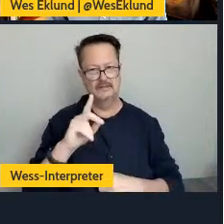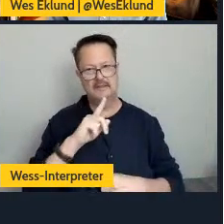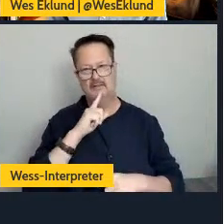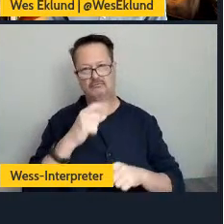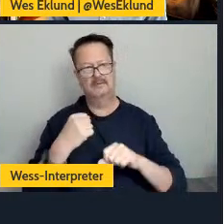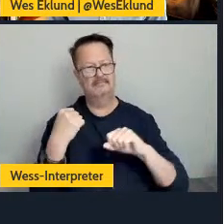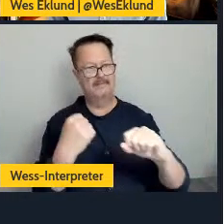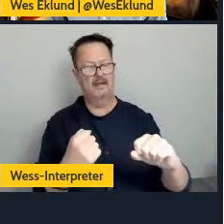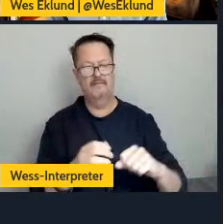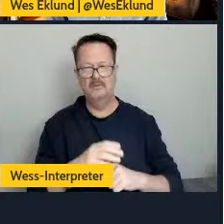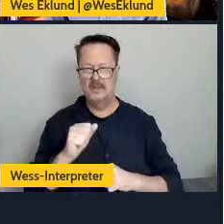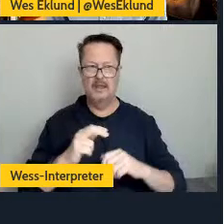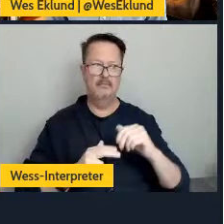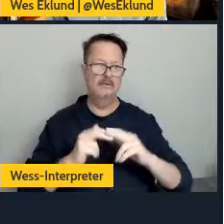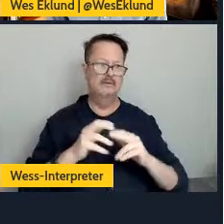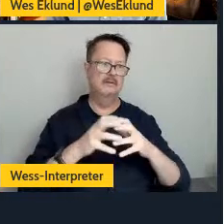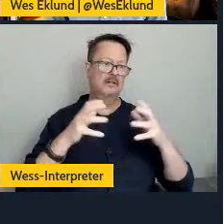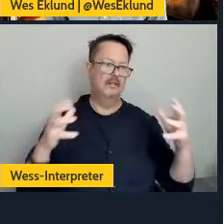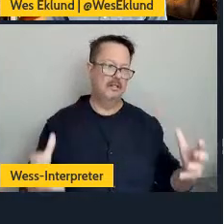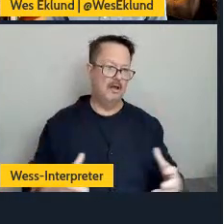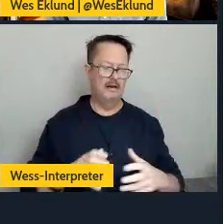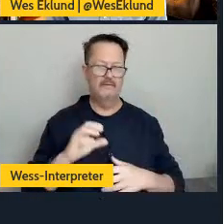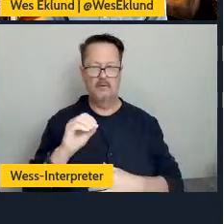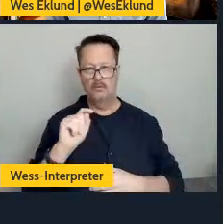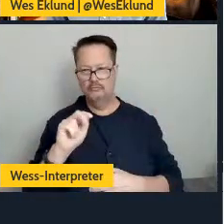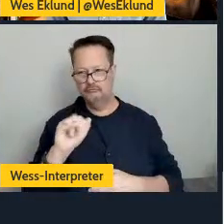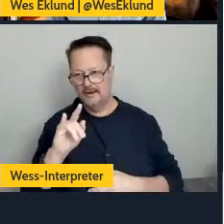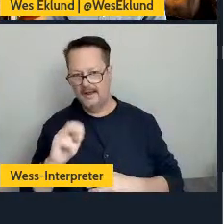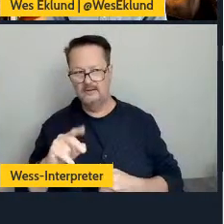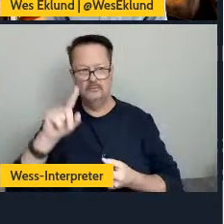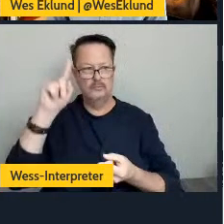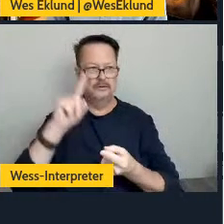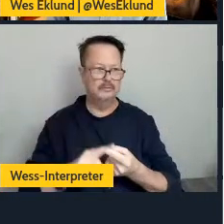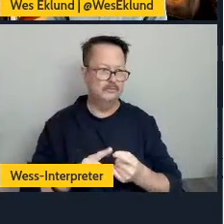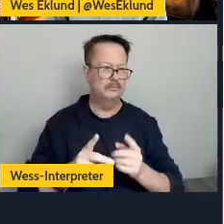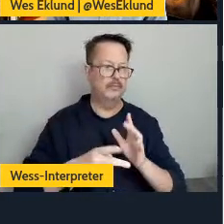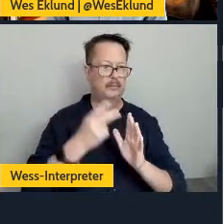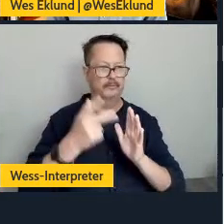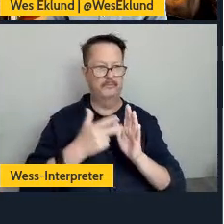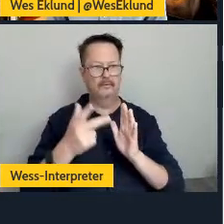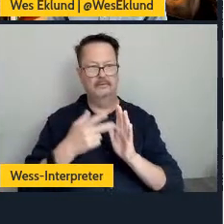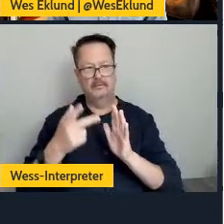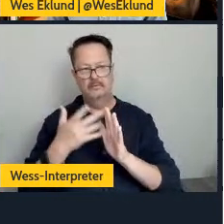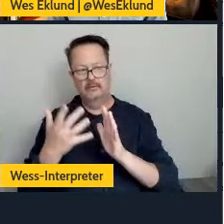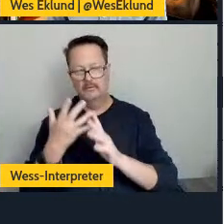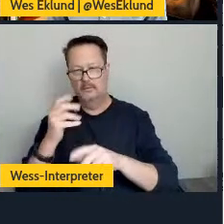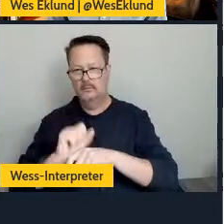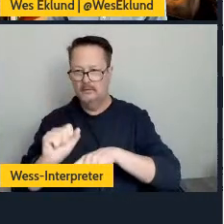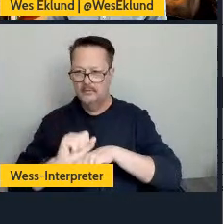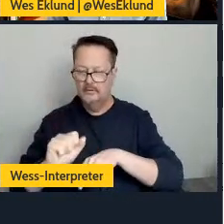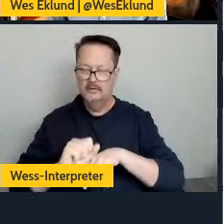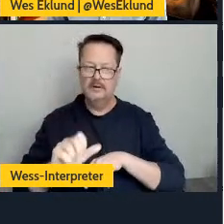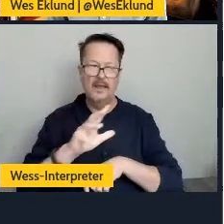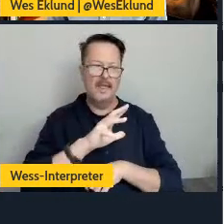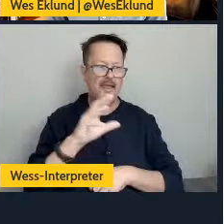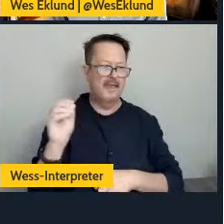powerful. You can build a lot of abstractions and reduce so much duplication